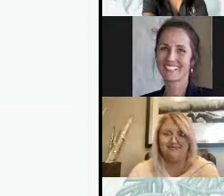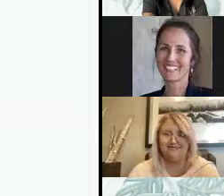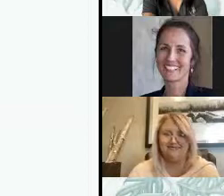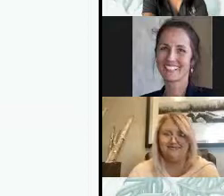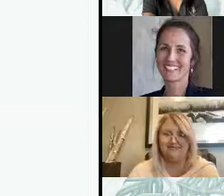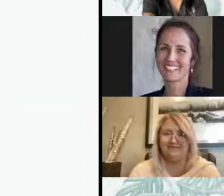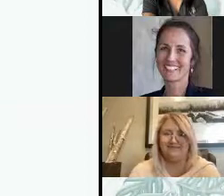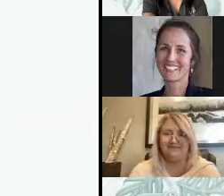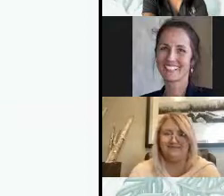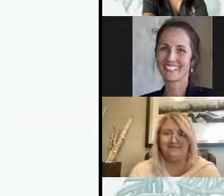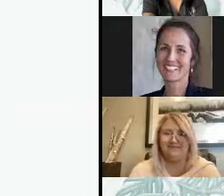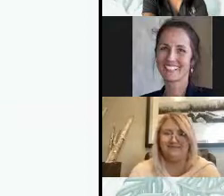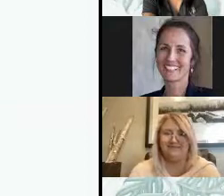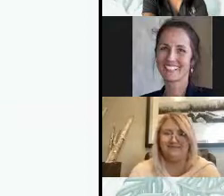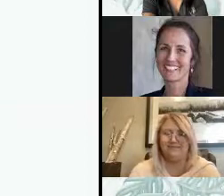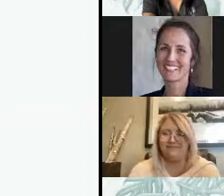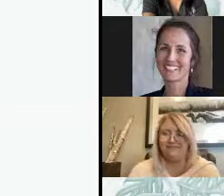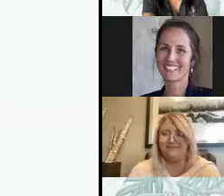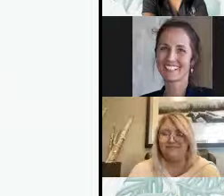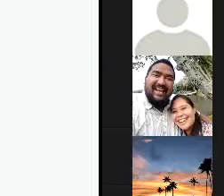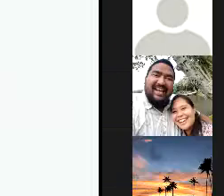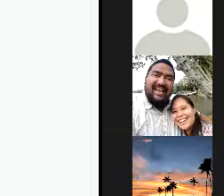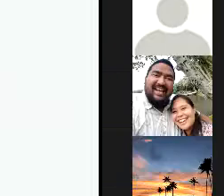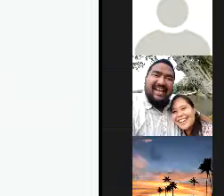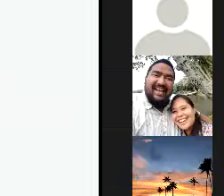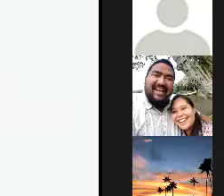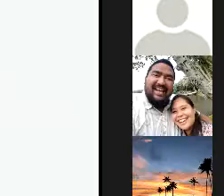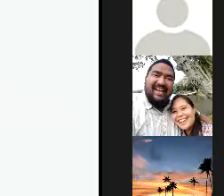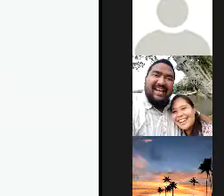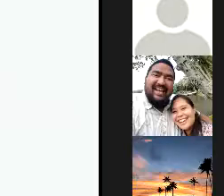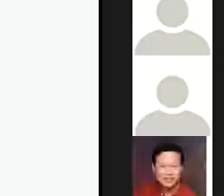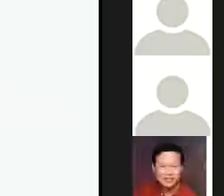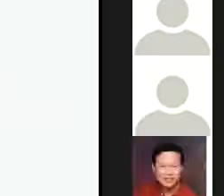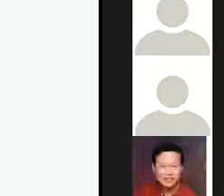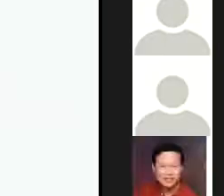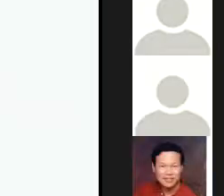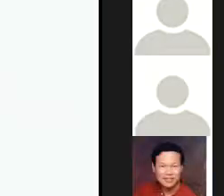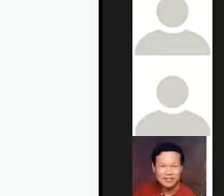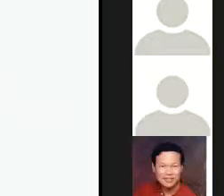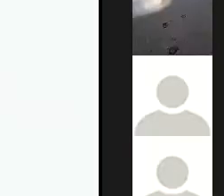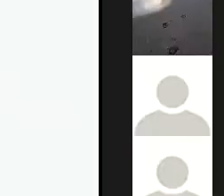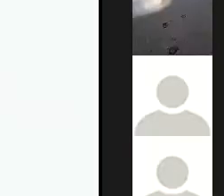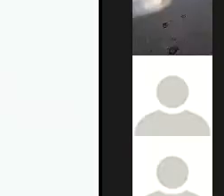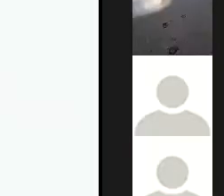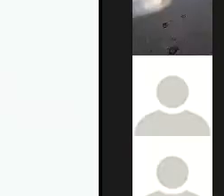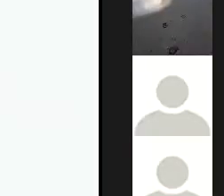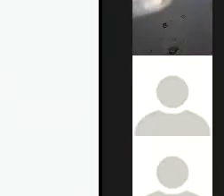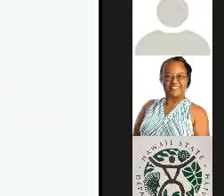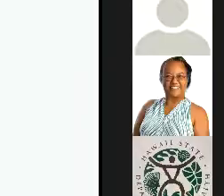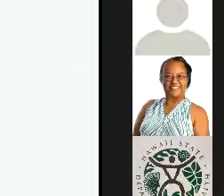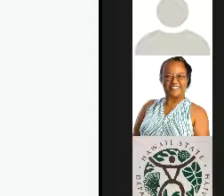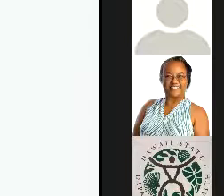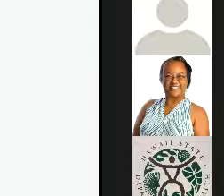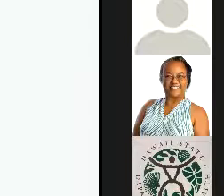use, increasing mental health issues. We explored warning signs, we talked about risk factors, and I also